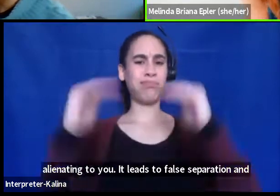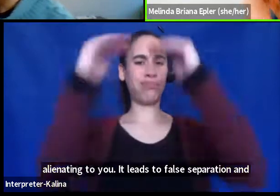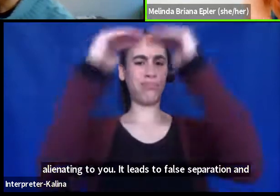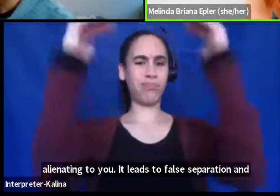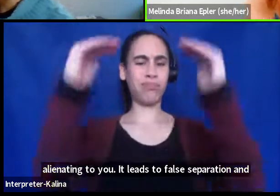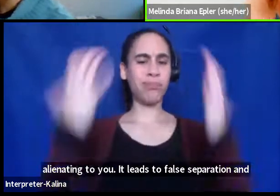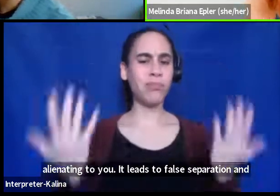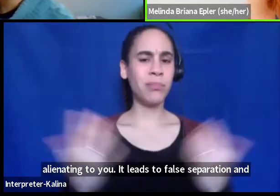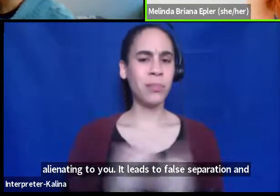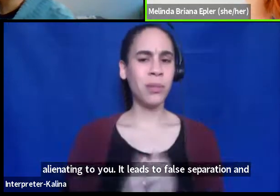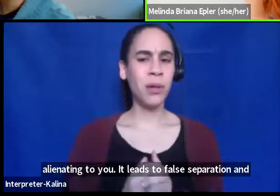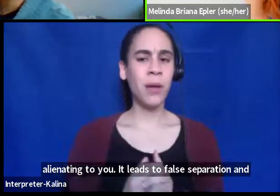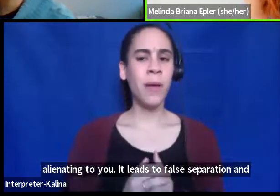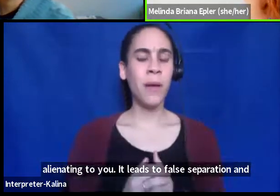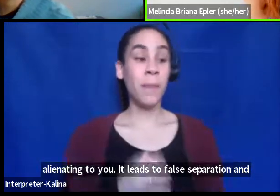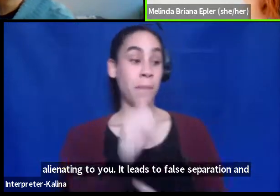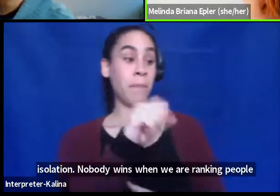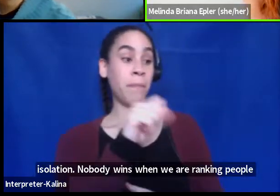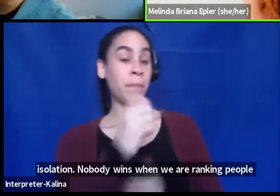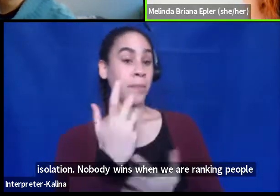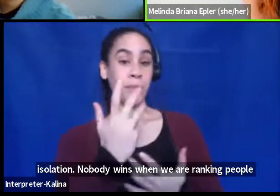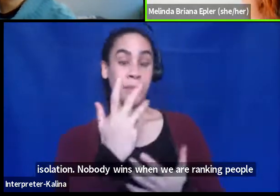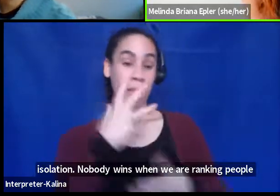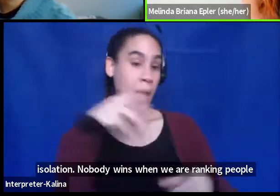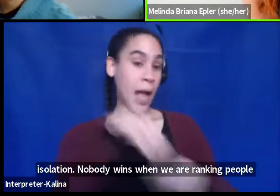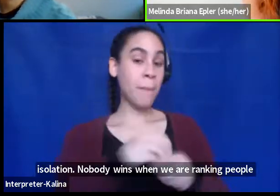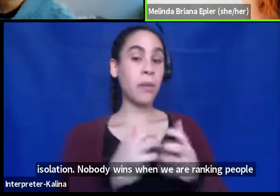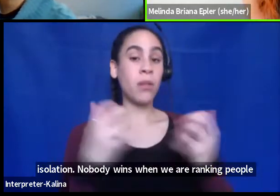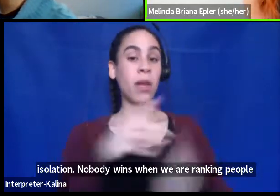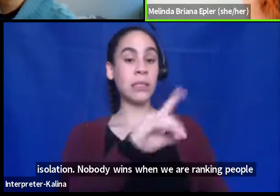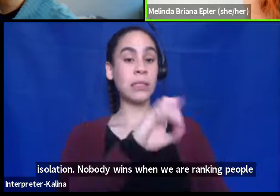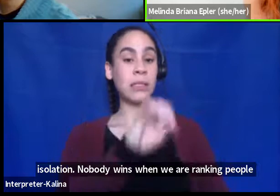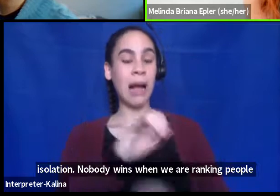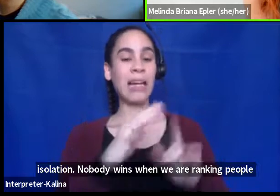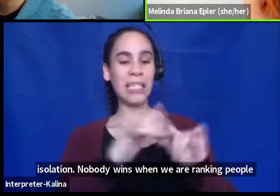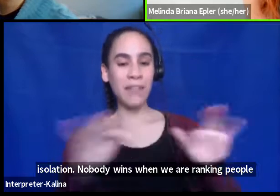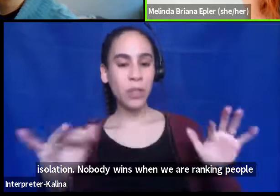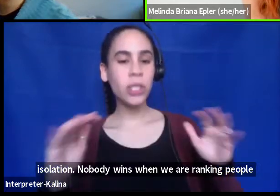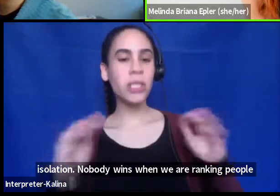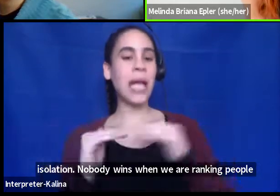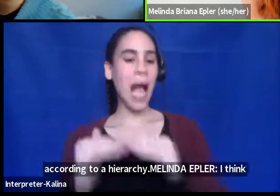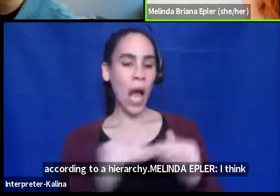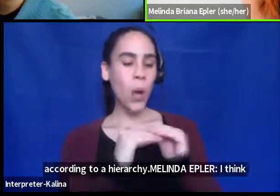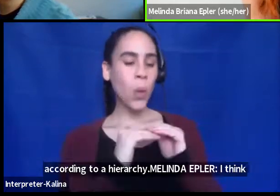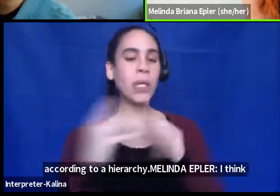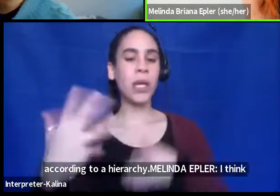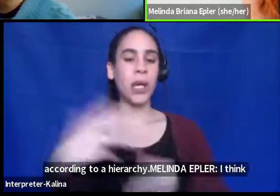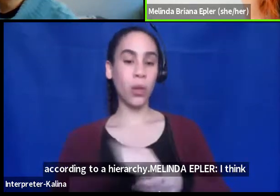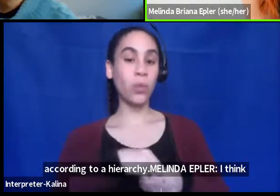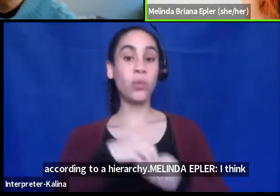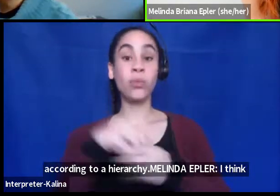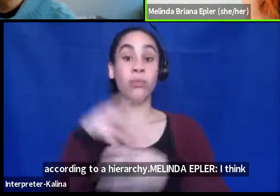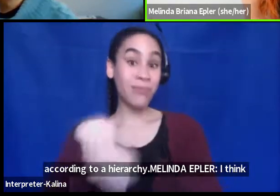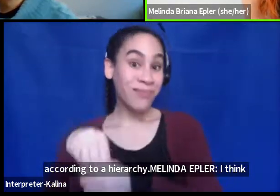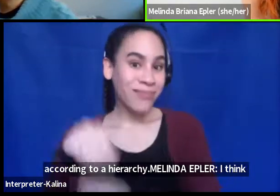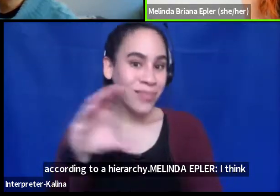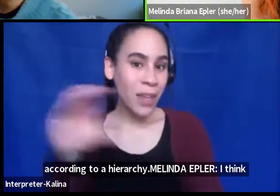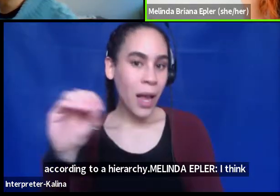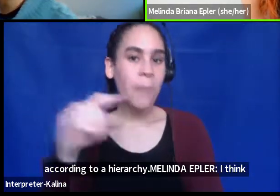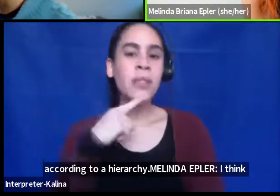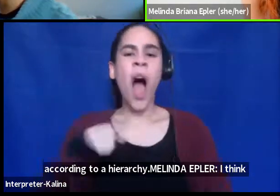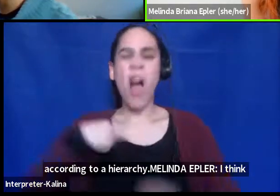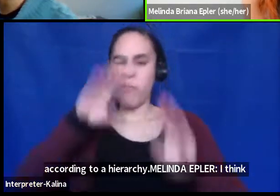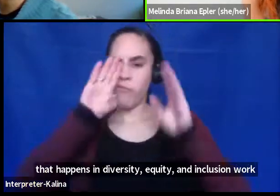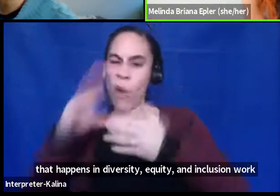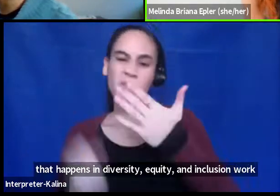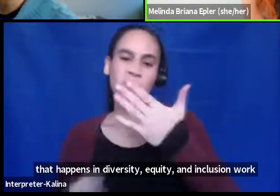that often that happens in diversity, equity, inclusion work internally in companies too, where companies say, well, we're gonna focus on women right